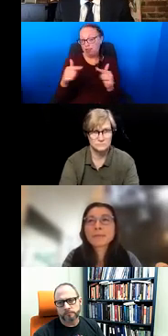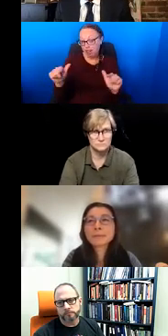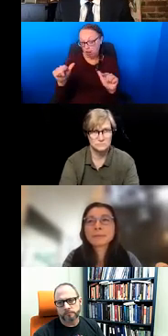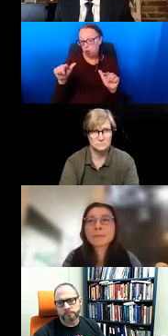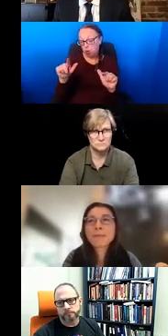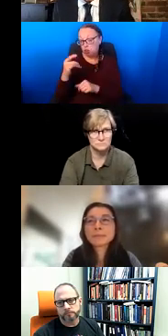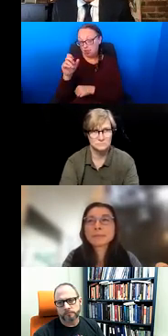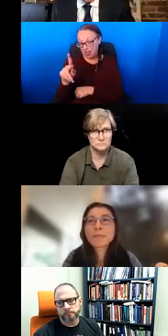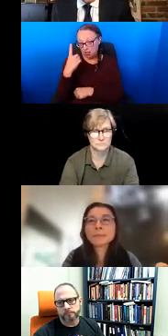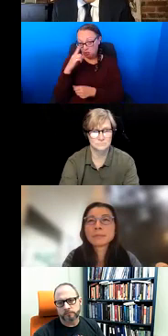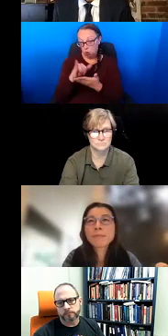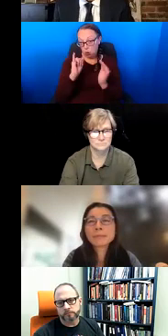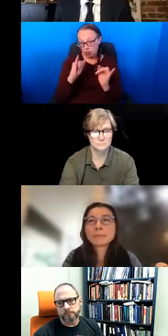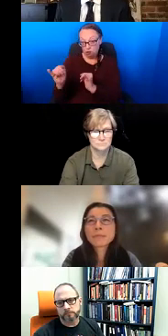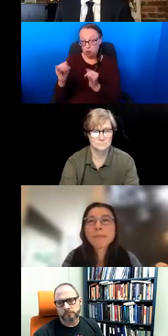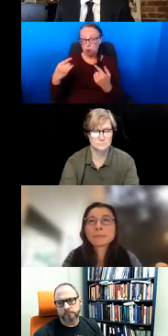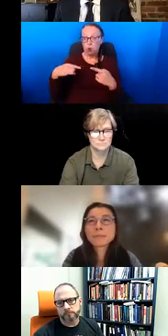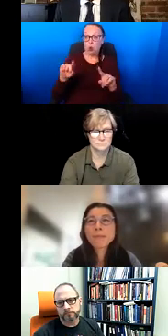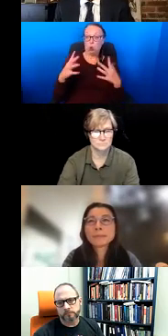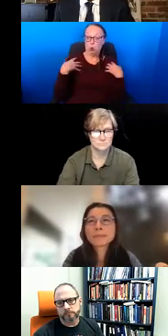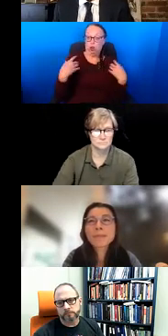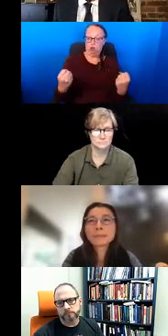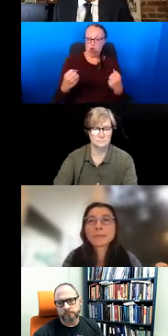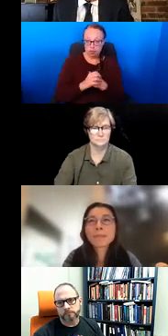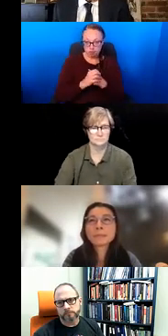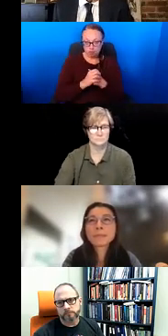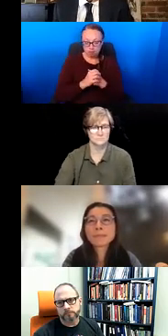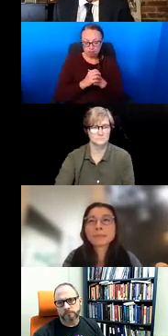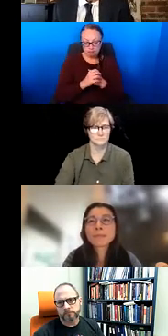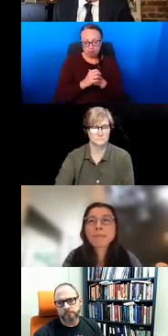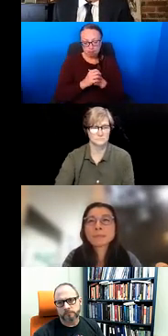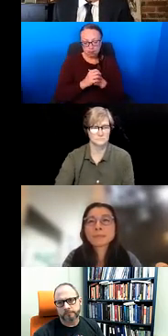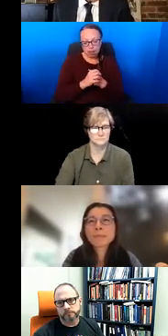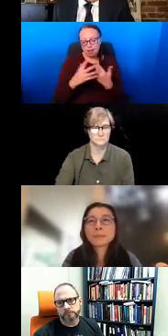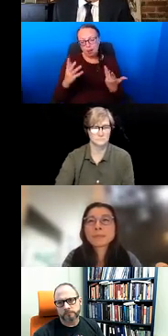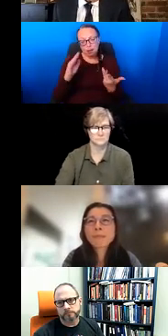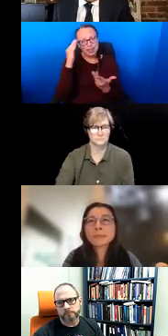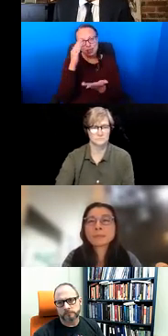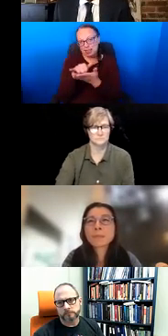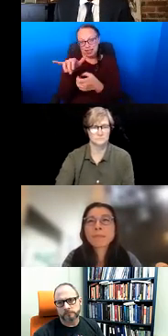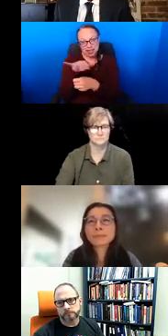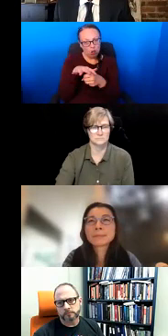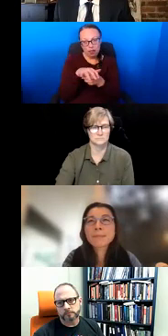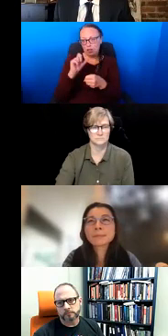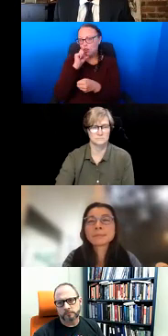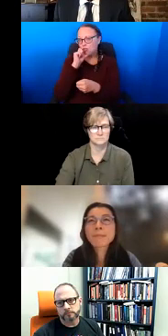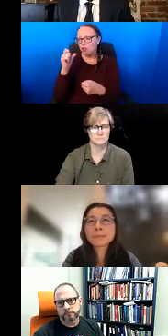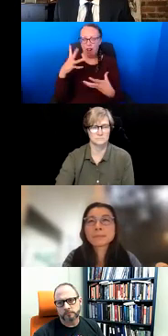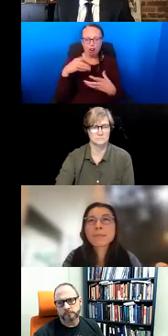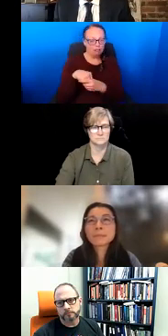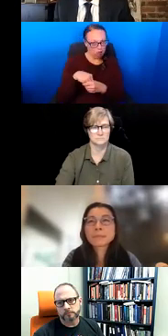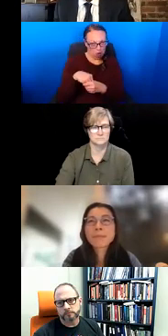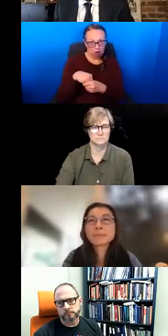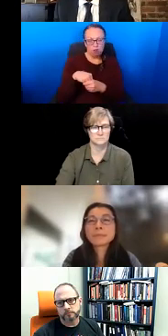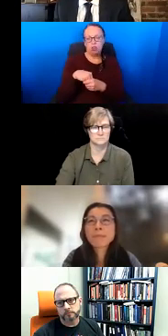the chronic phase of stroke recovery. Whereas it seems that these areas don't really get engaged in individuals with